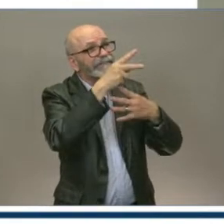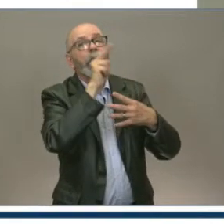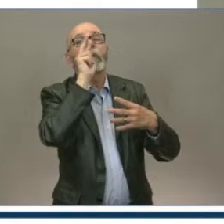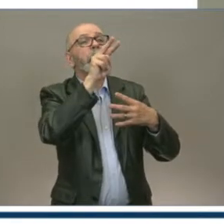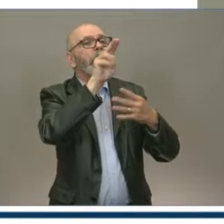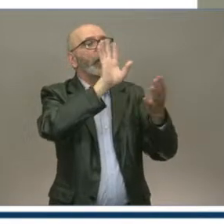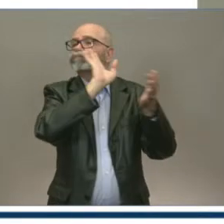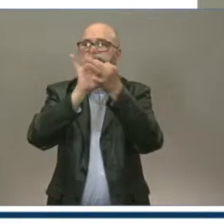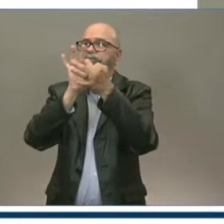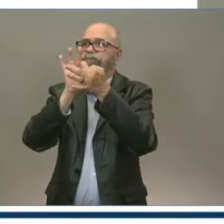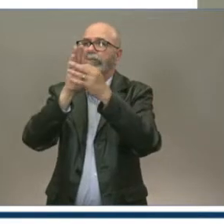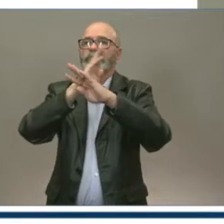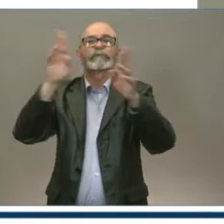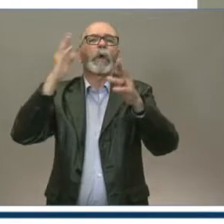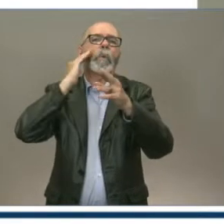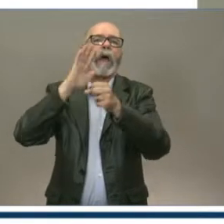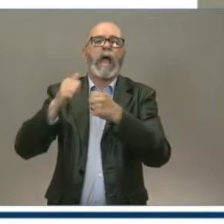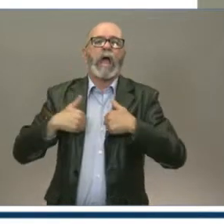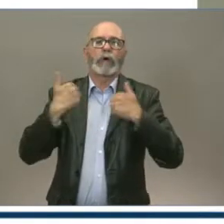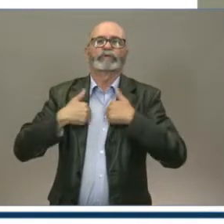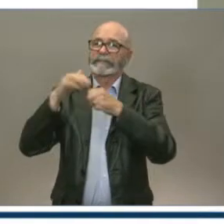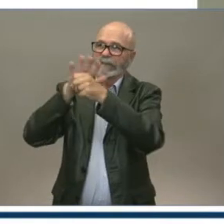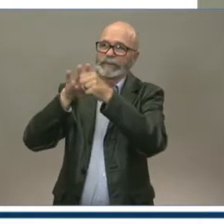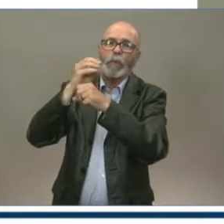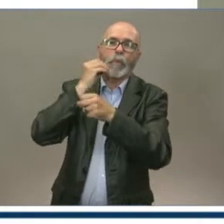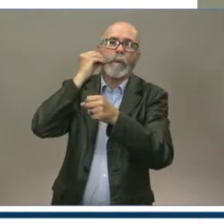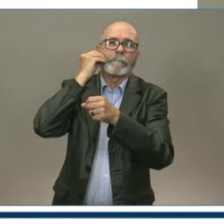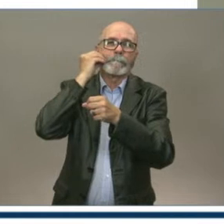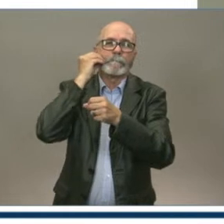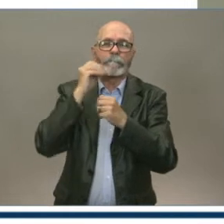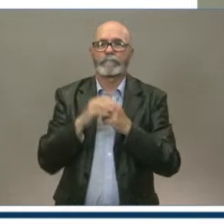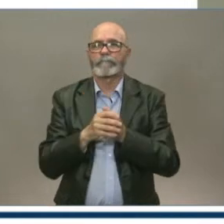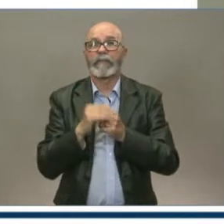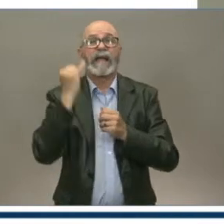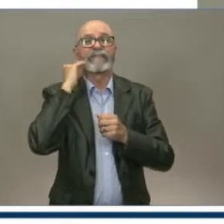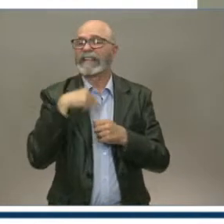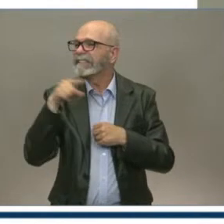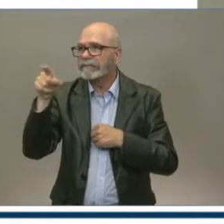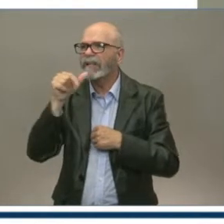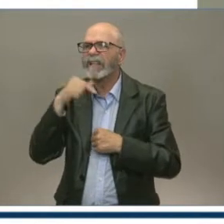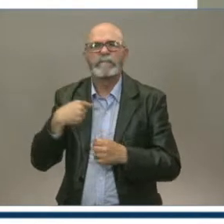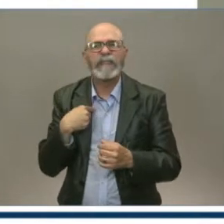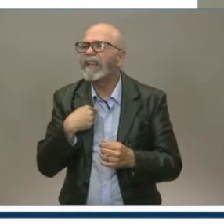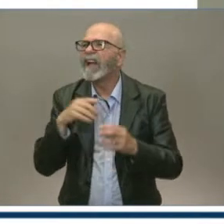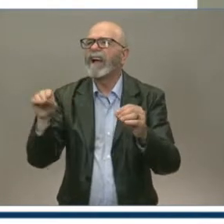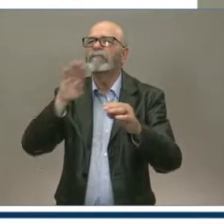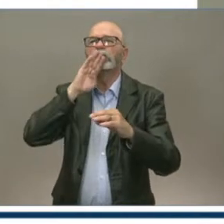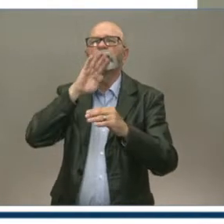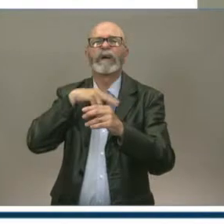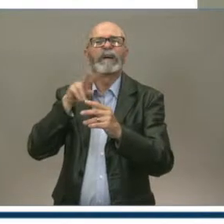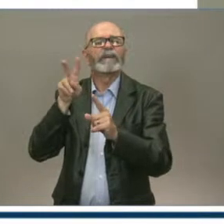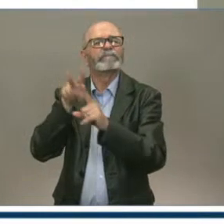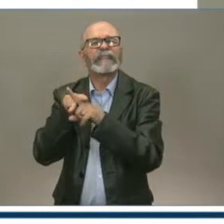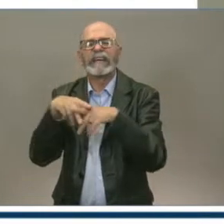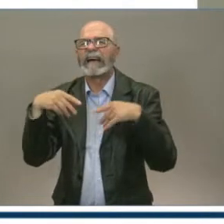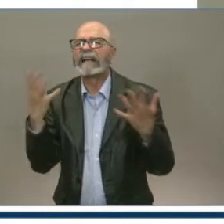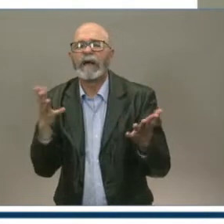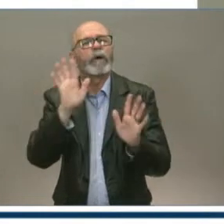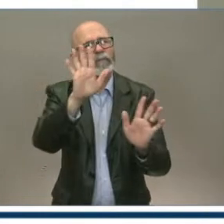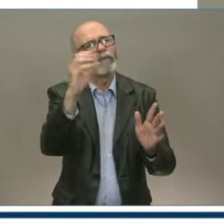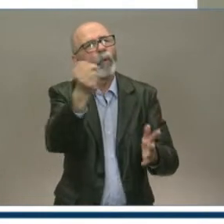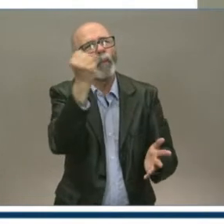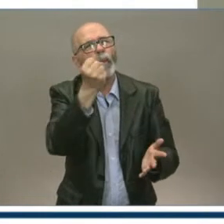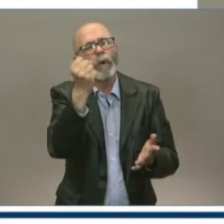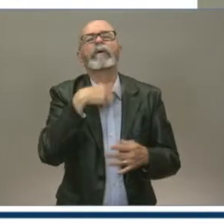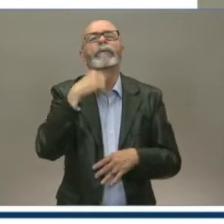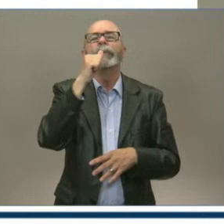code. And if you do not see appointments at the clinic of your choice, just check back in a day or 2 to see whether more have been added.